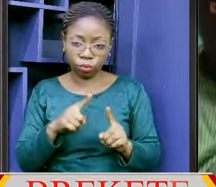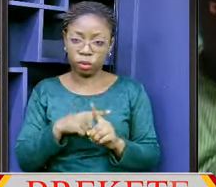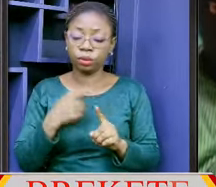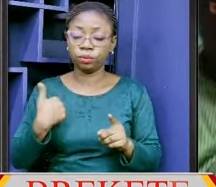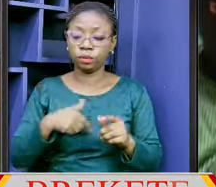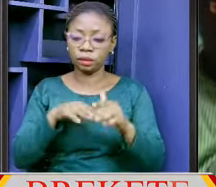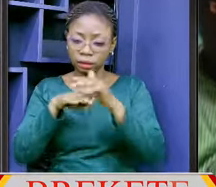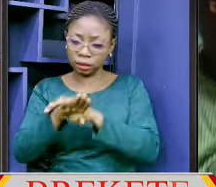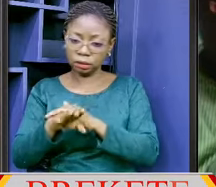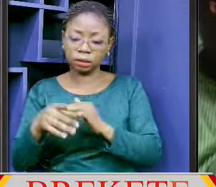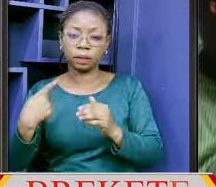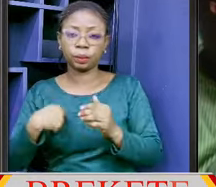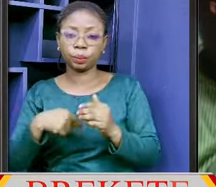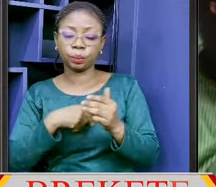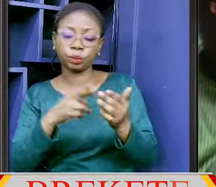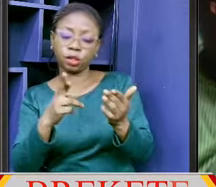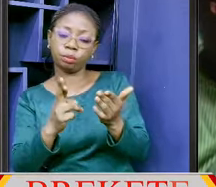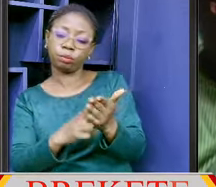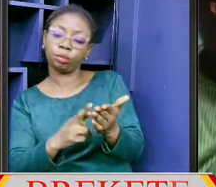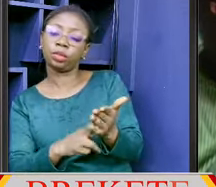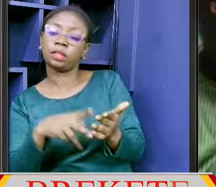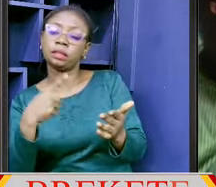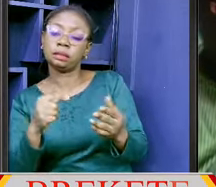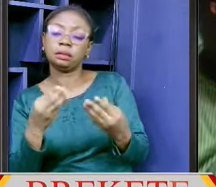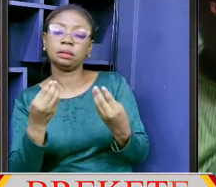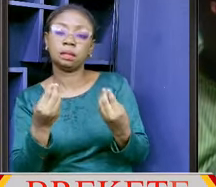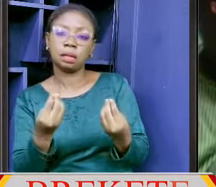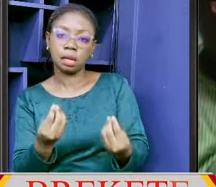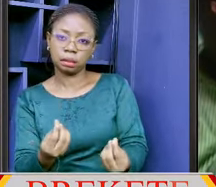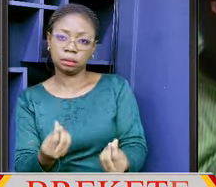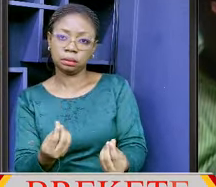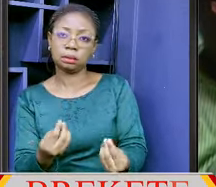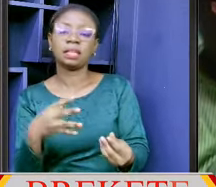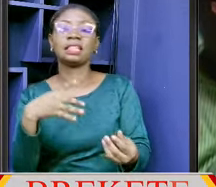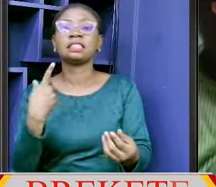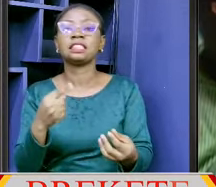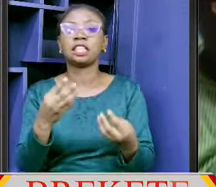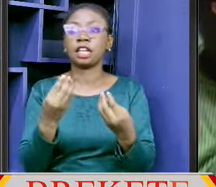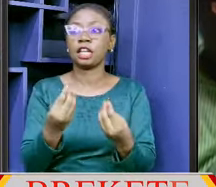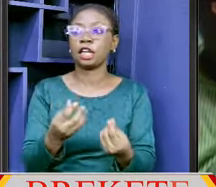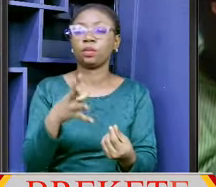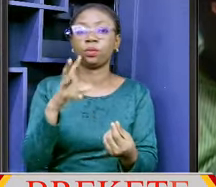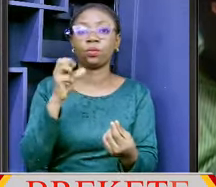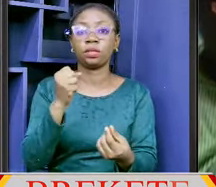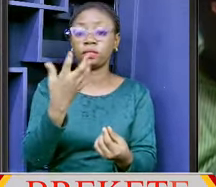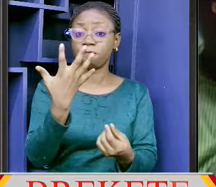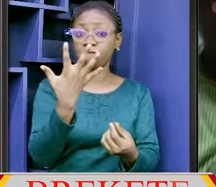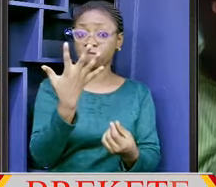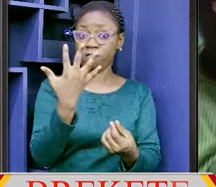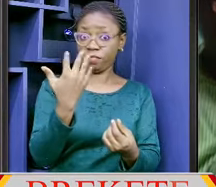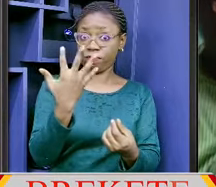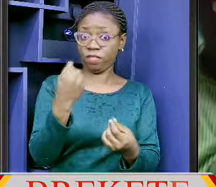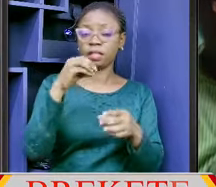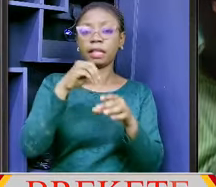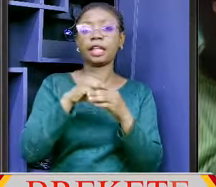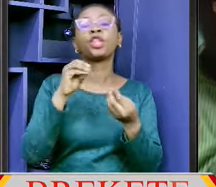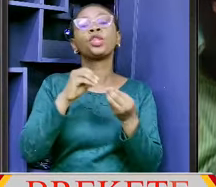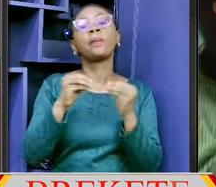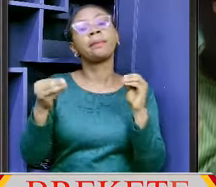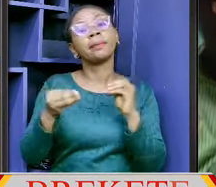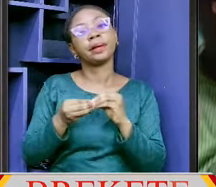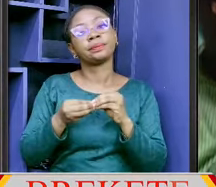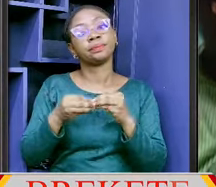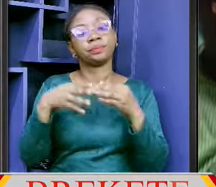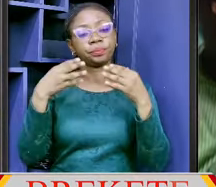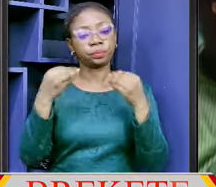we recorded the land. The land was 15 in number.